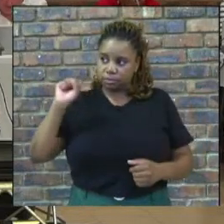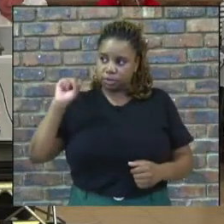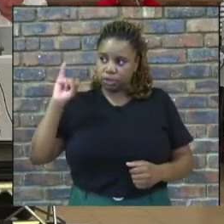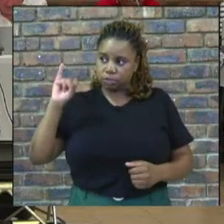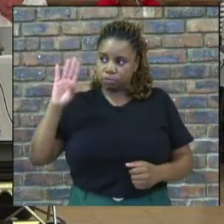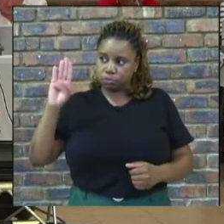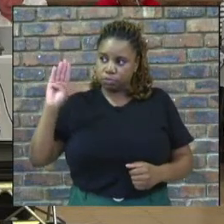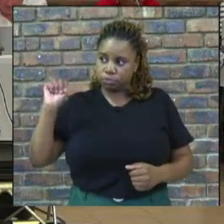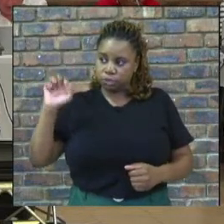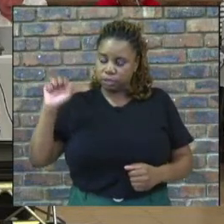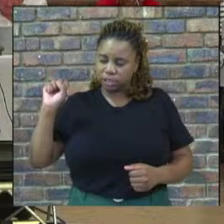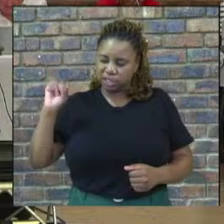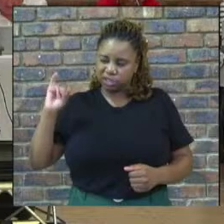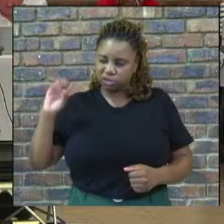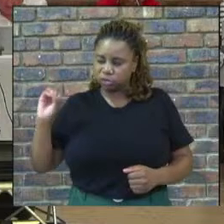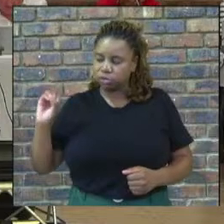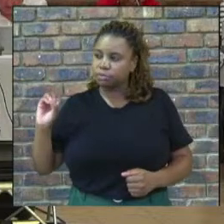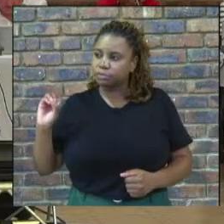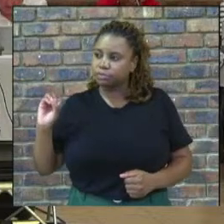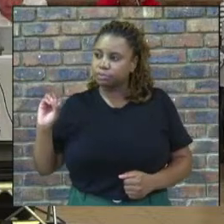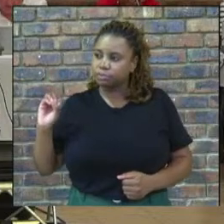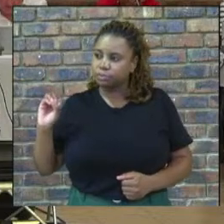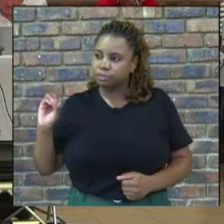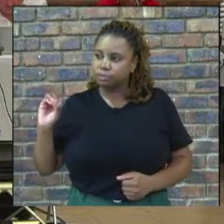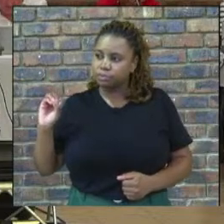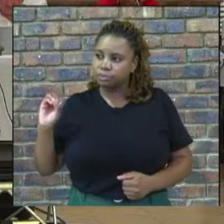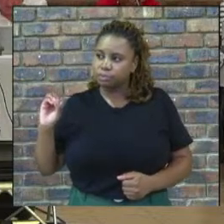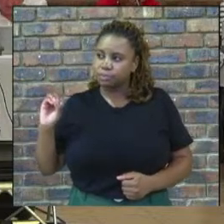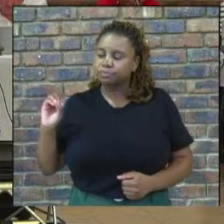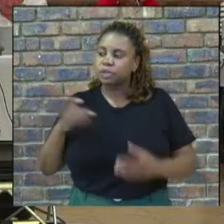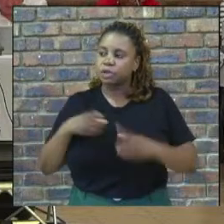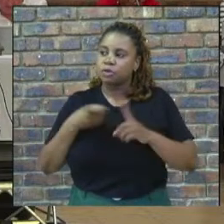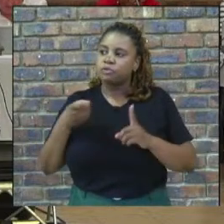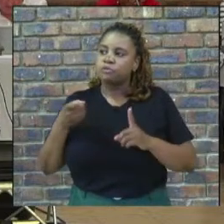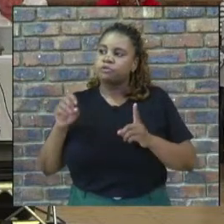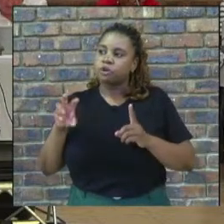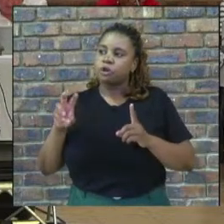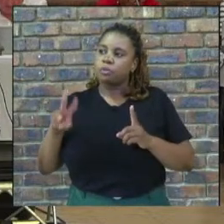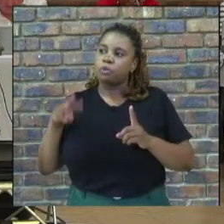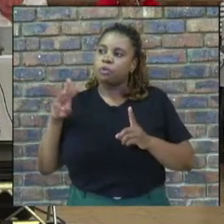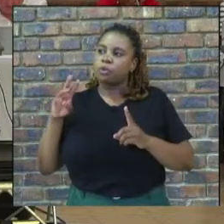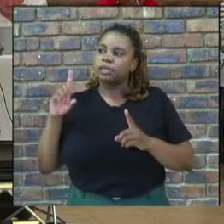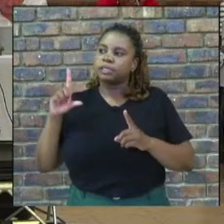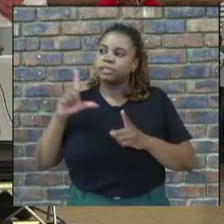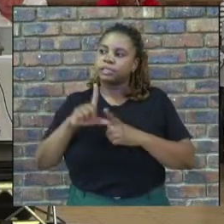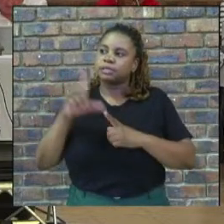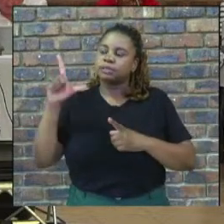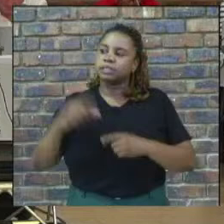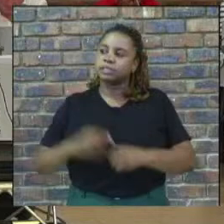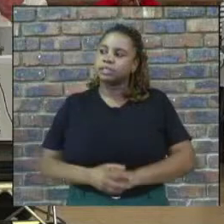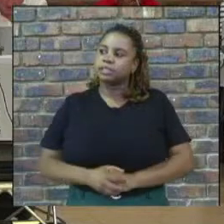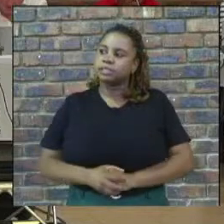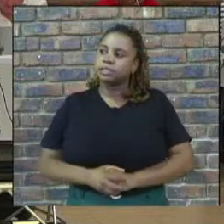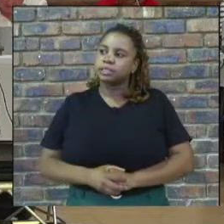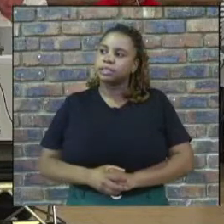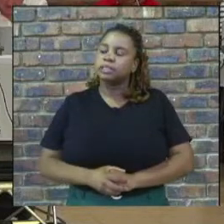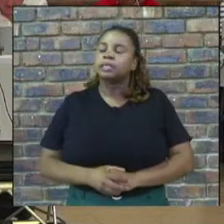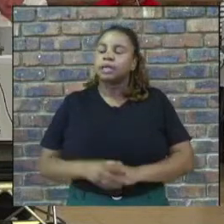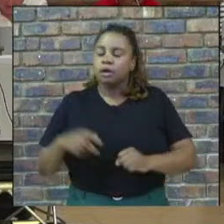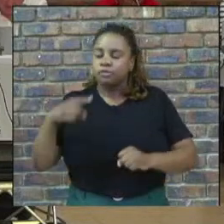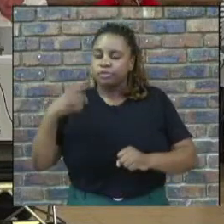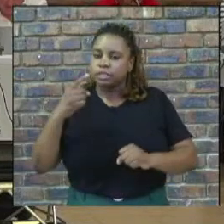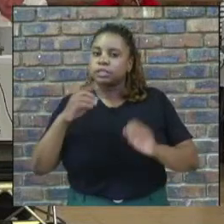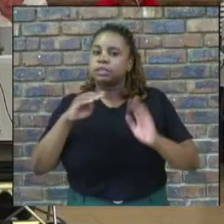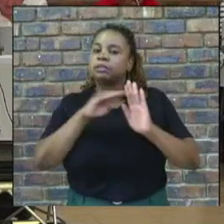wakaKhumalo ngisuka eWestern area eWard 17. Okokuqala ibill ngiyayisupport.